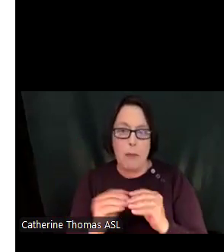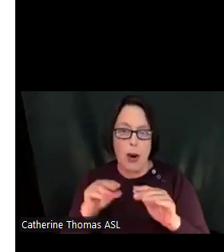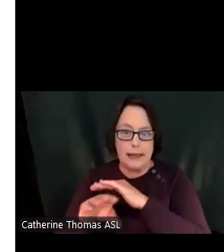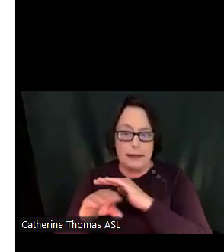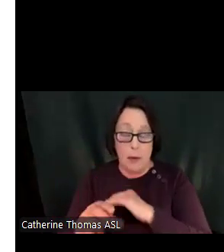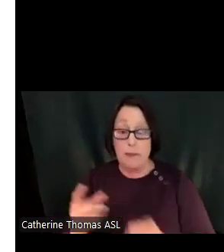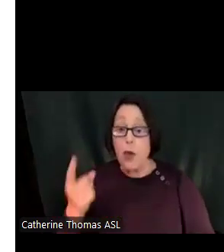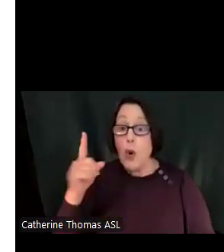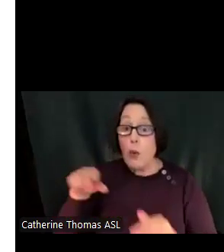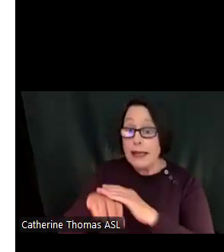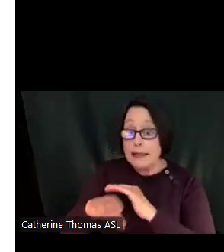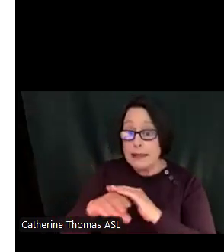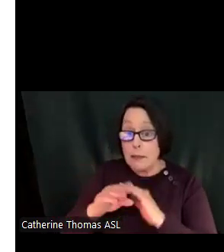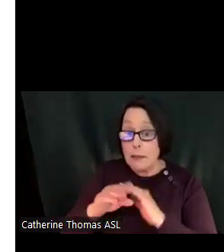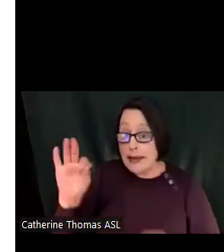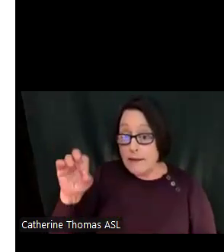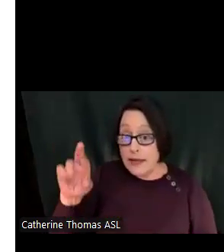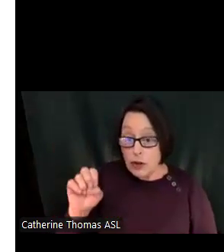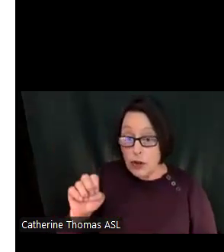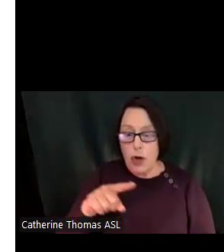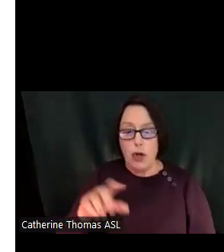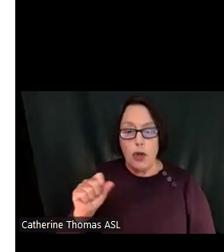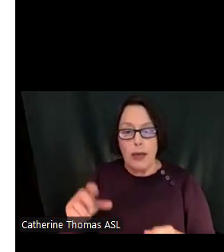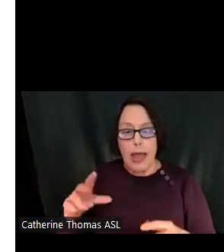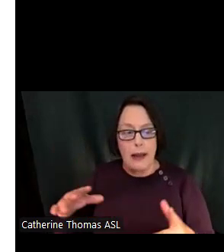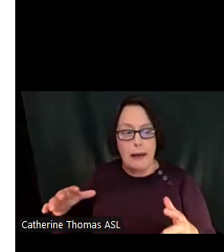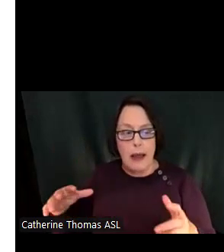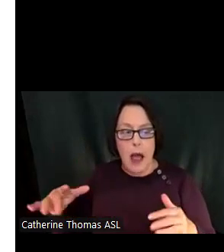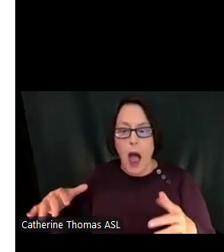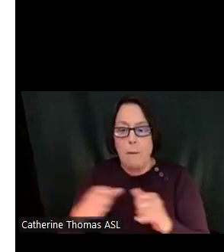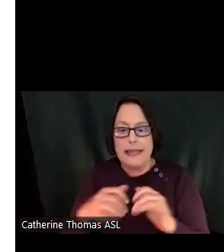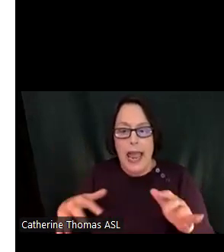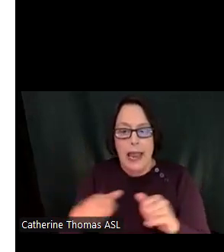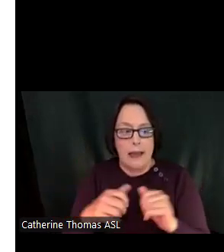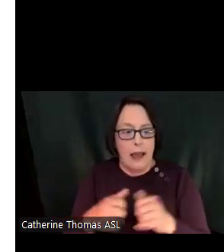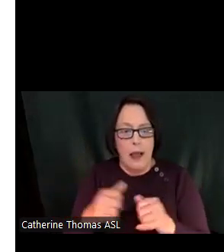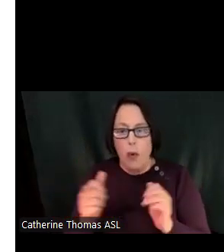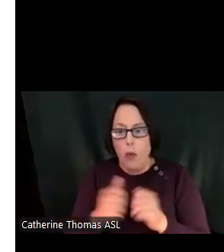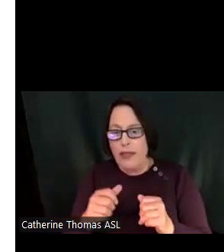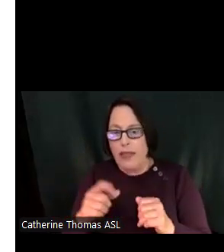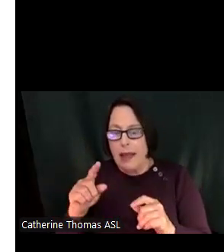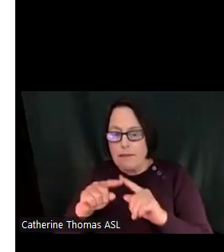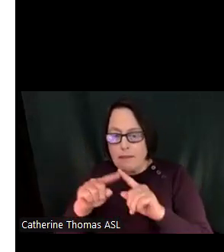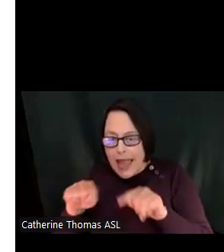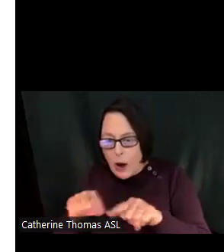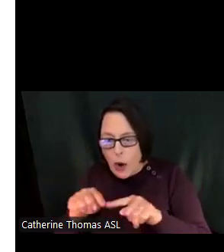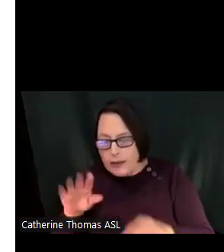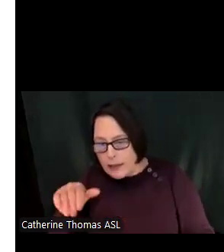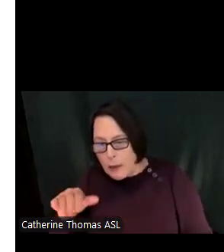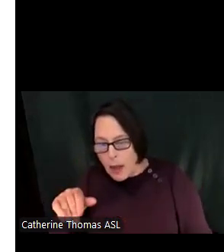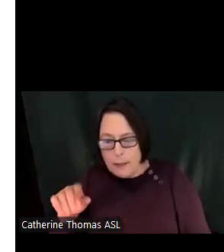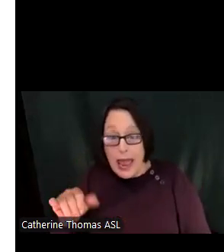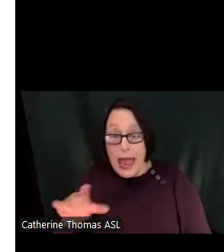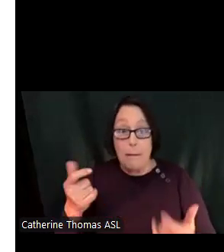those accessibility features is to update from small arrows at the bottom of the screen to change the report pages to larger